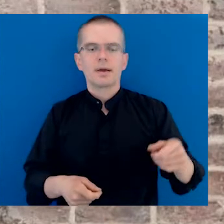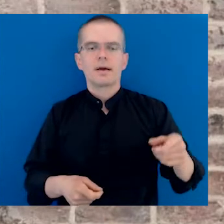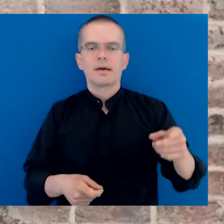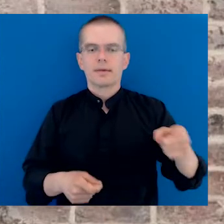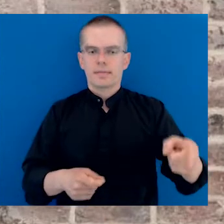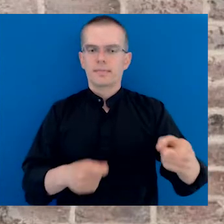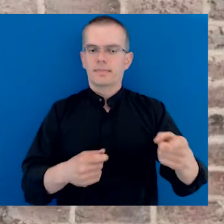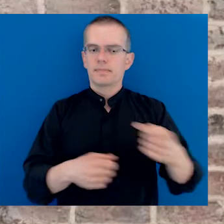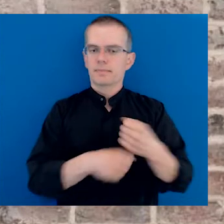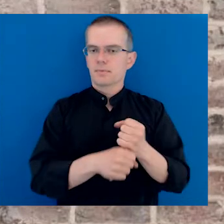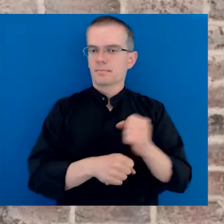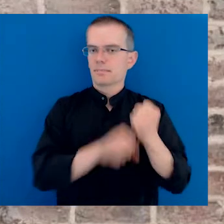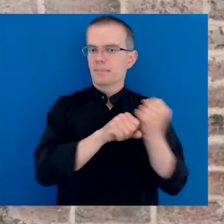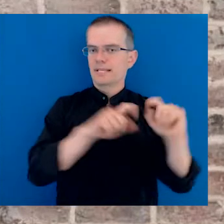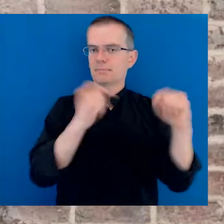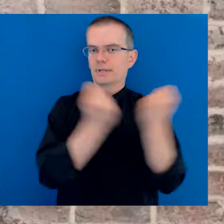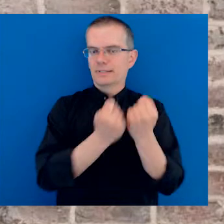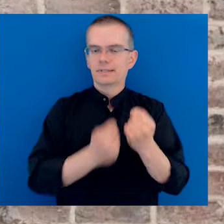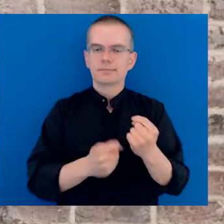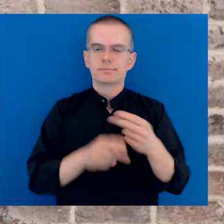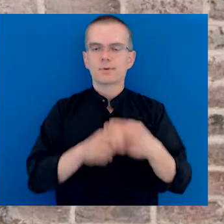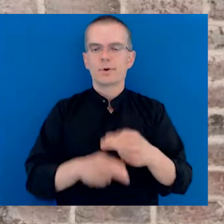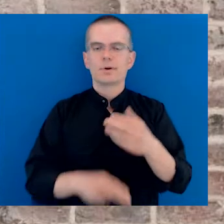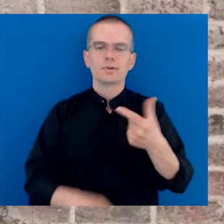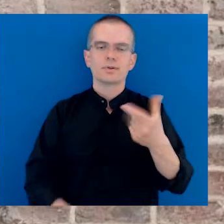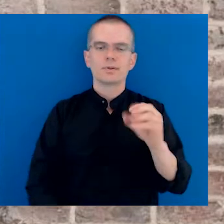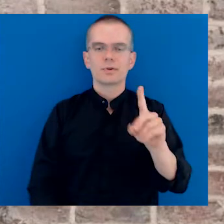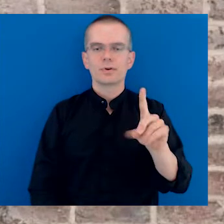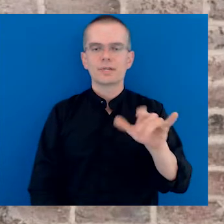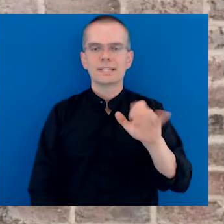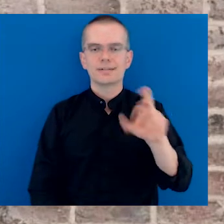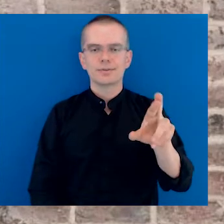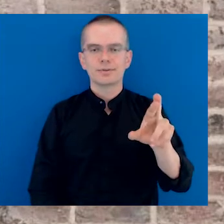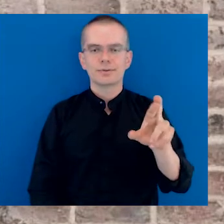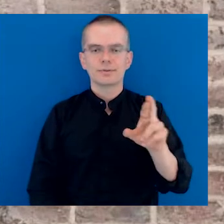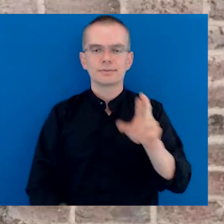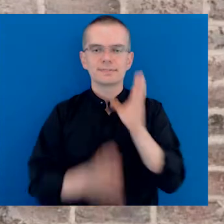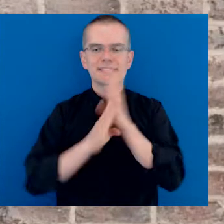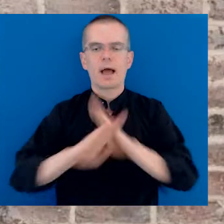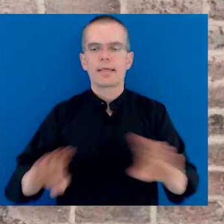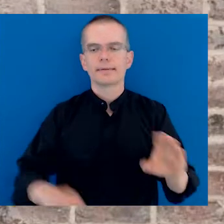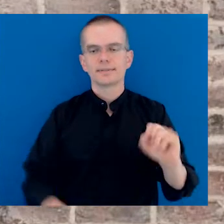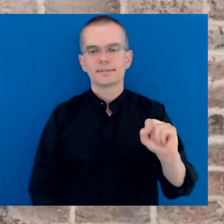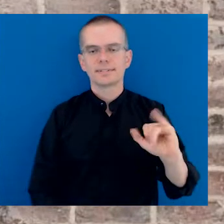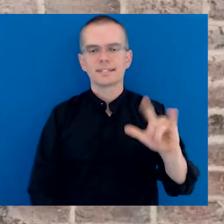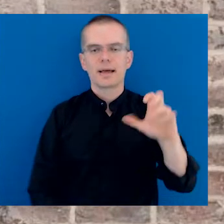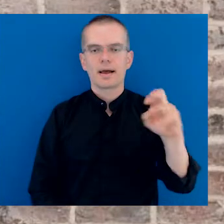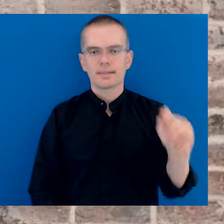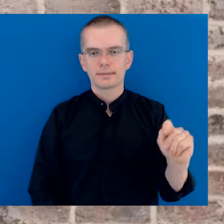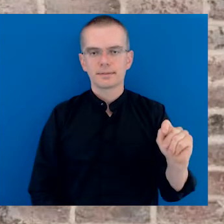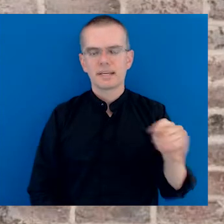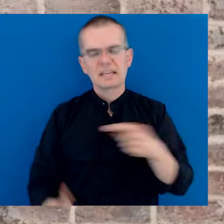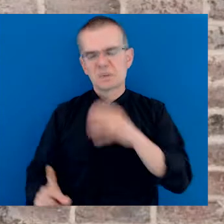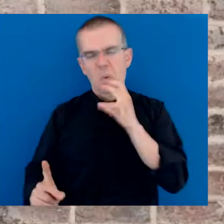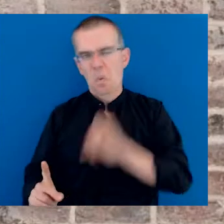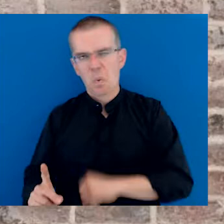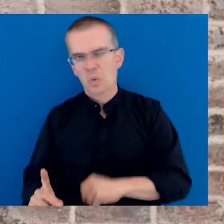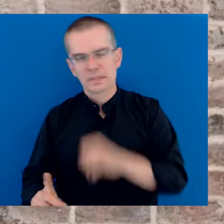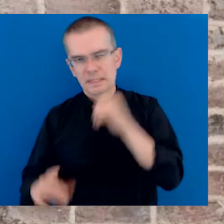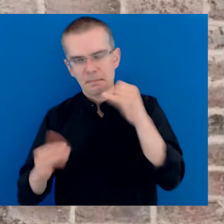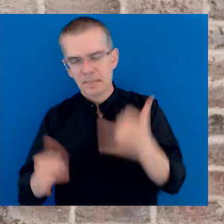Goodyear Silence. And of course, he was the coach. He was too old to play at that point, but he actually coached the deaf